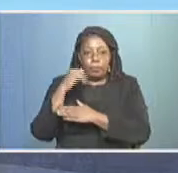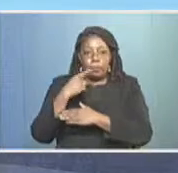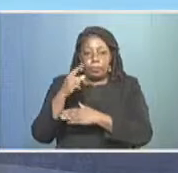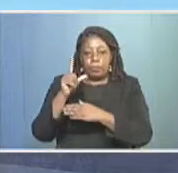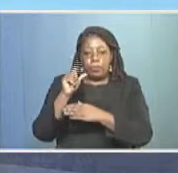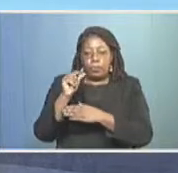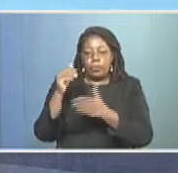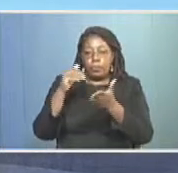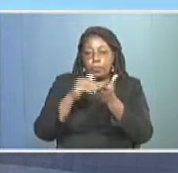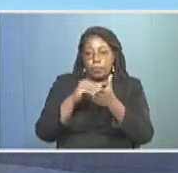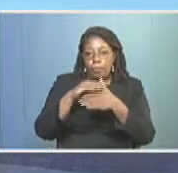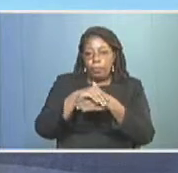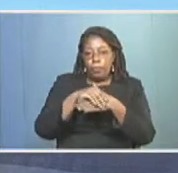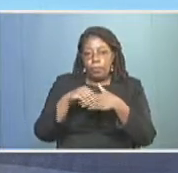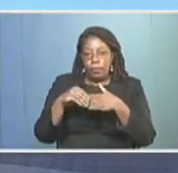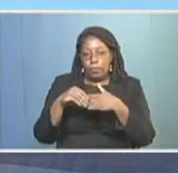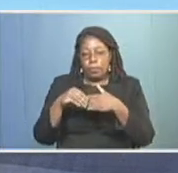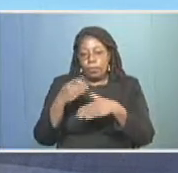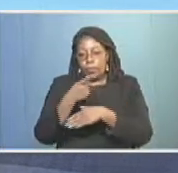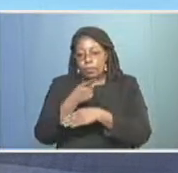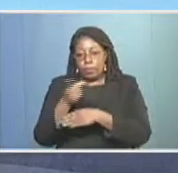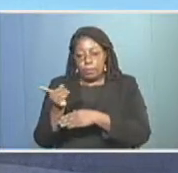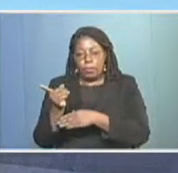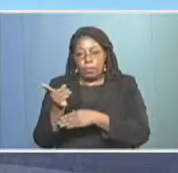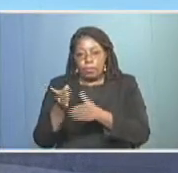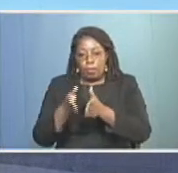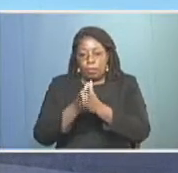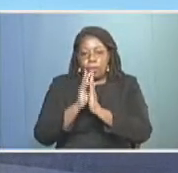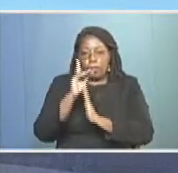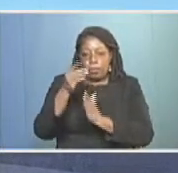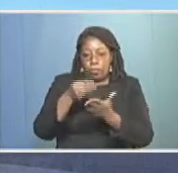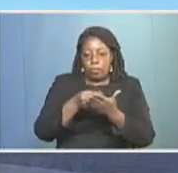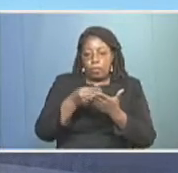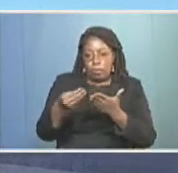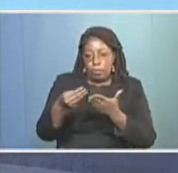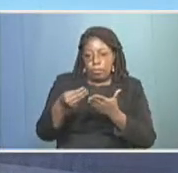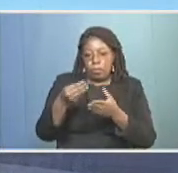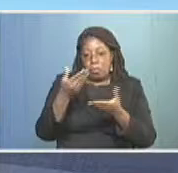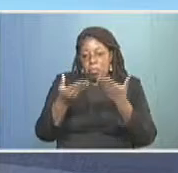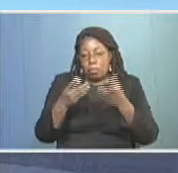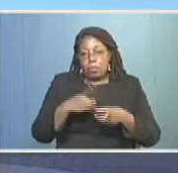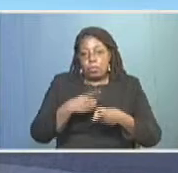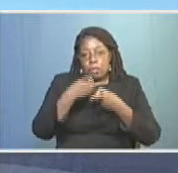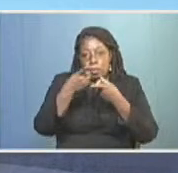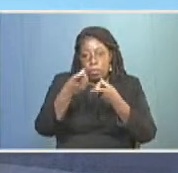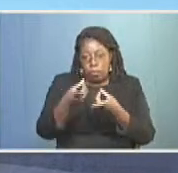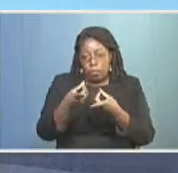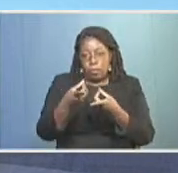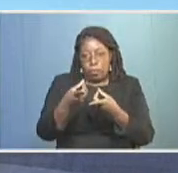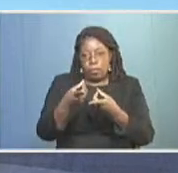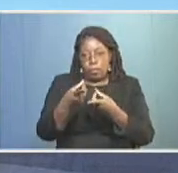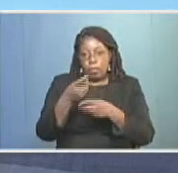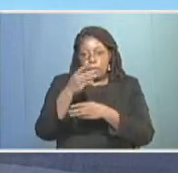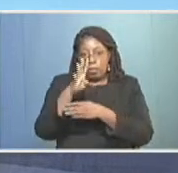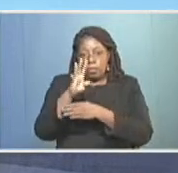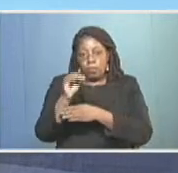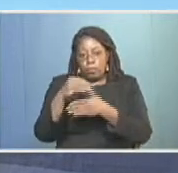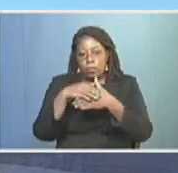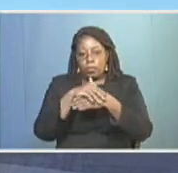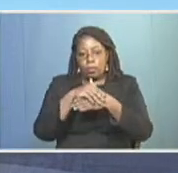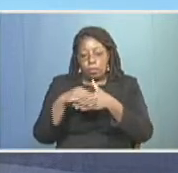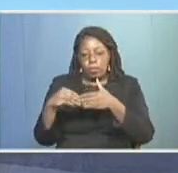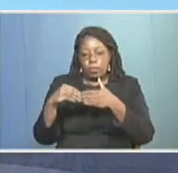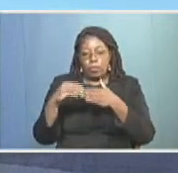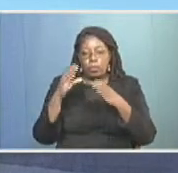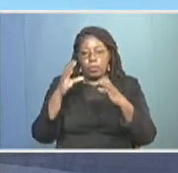of $20,000. They're in turn asking that you purchase or donate towards the purchase of $40